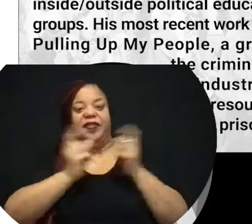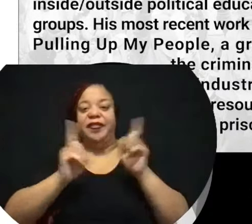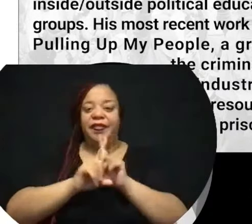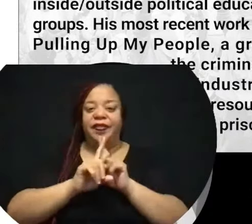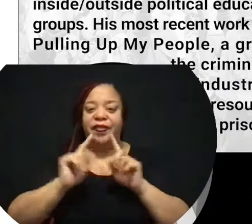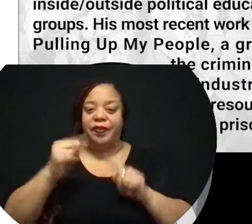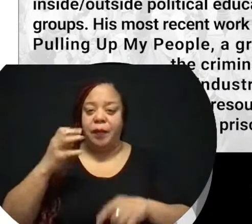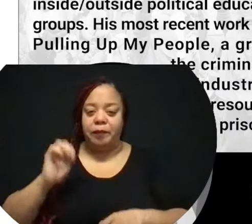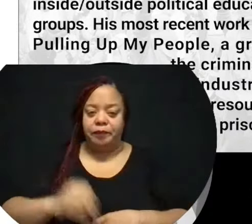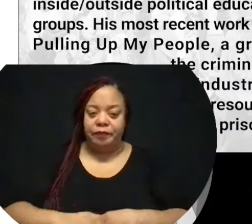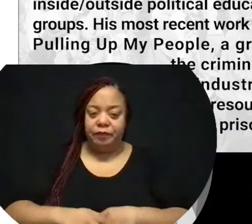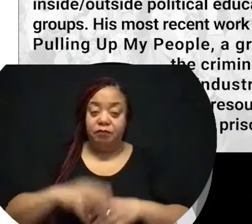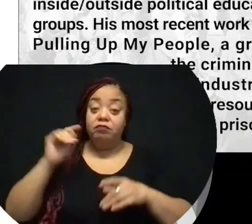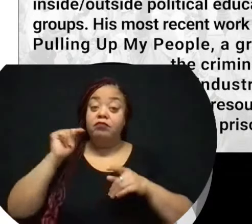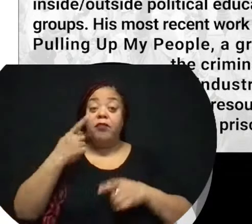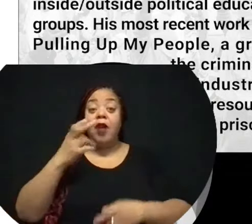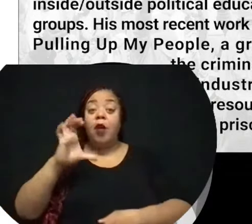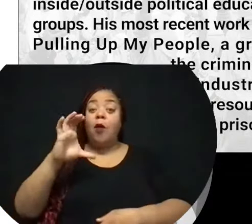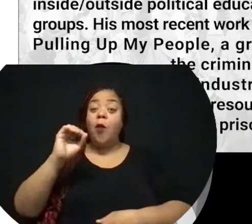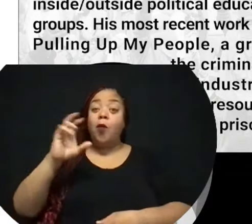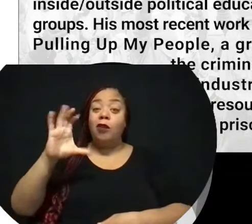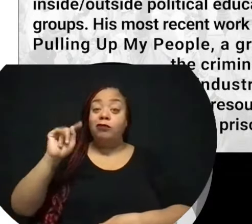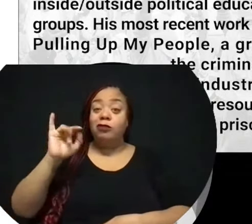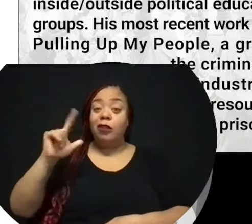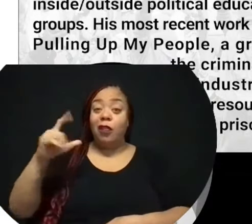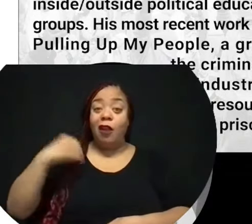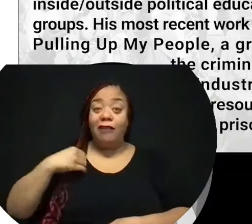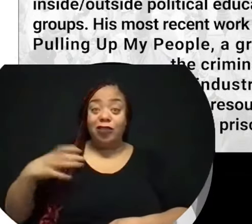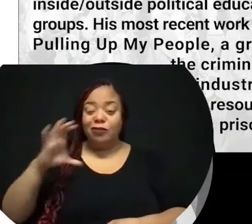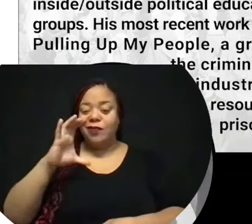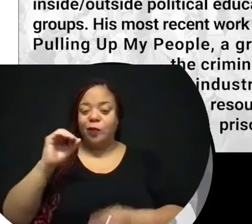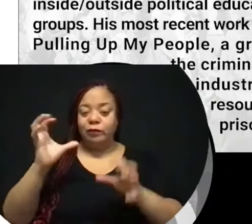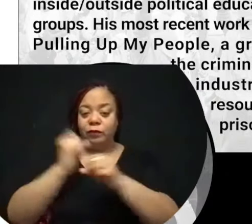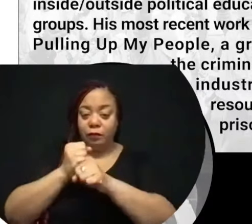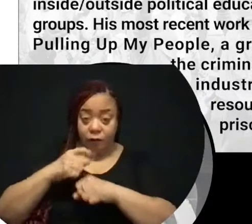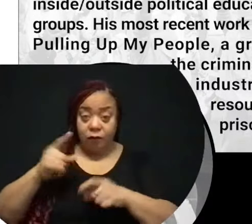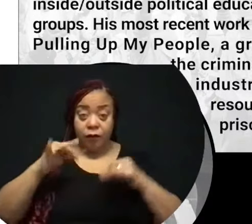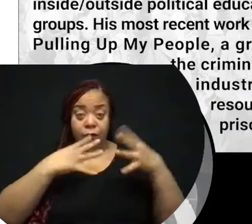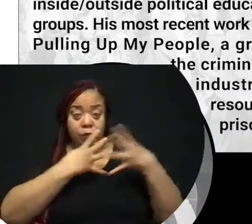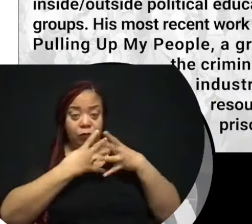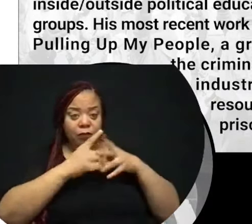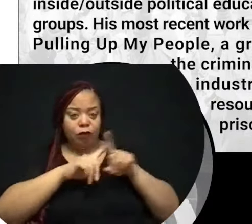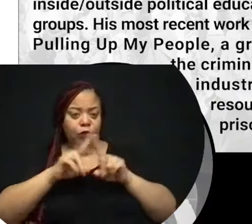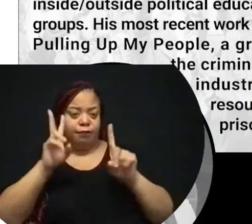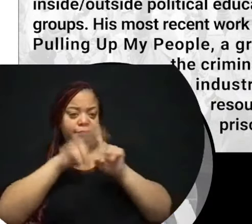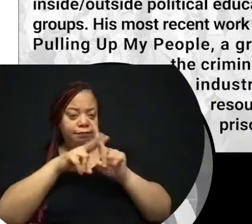water rather than drinking the water at the prison. And of course,